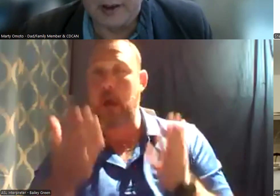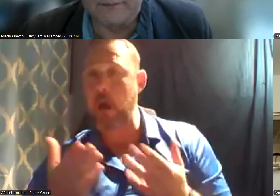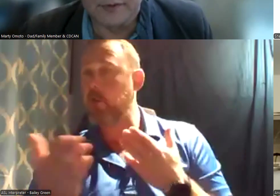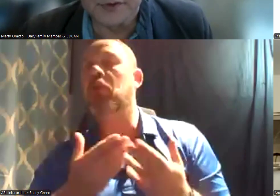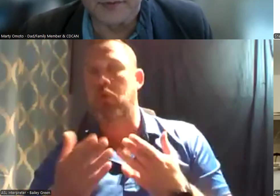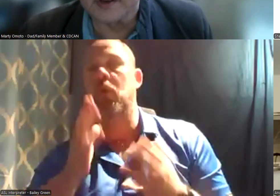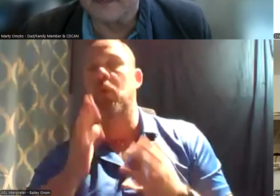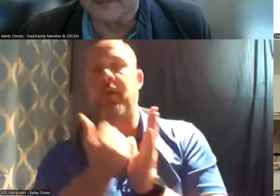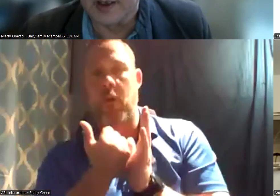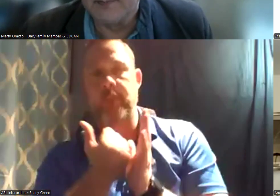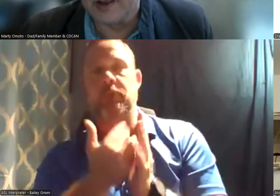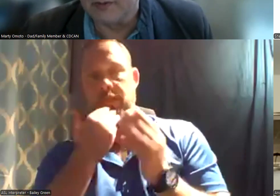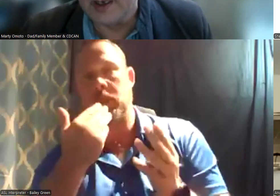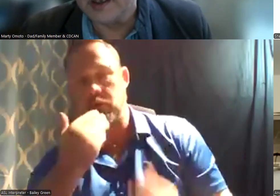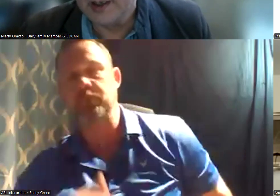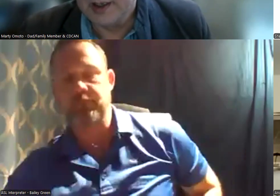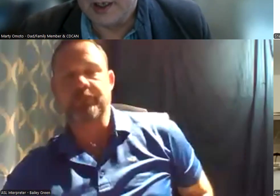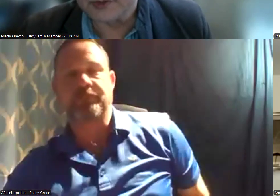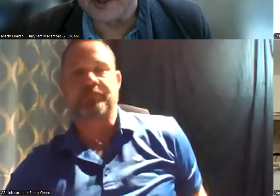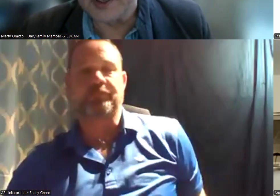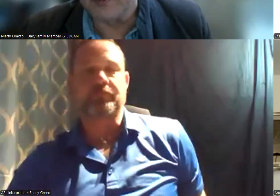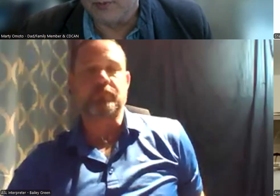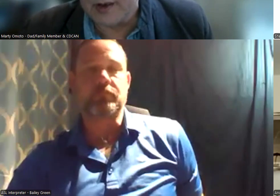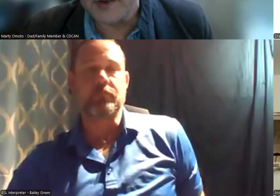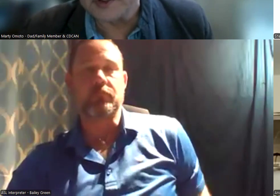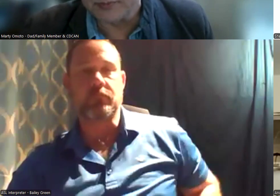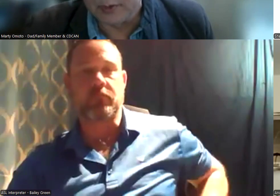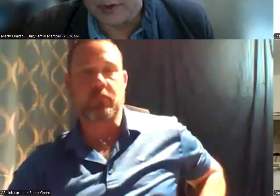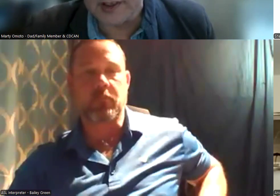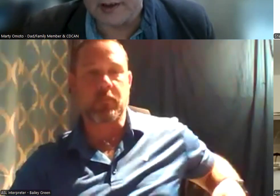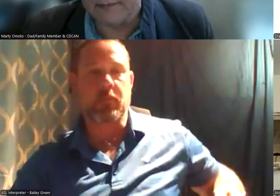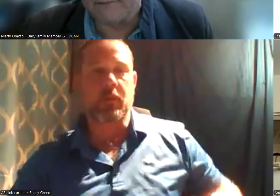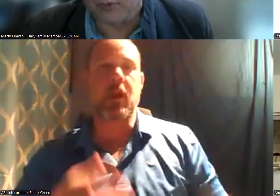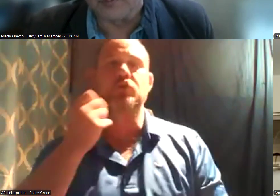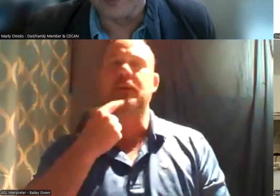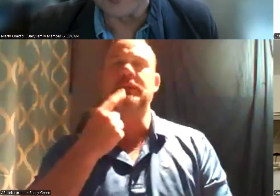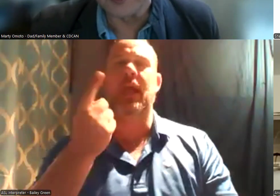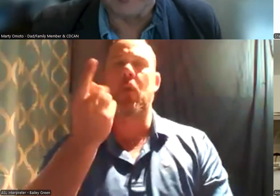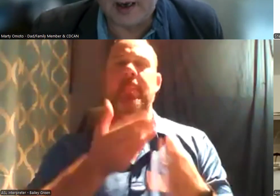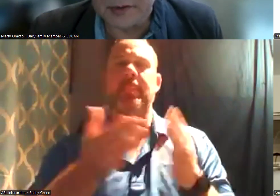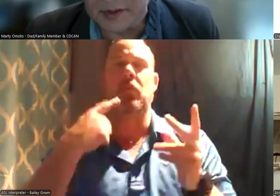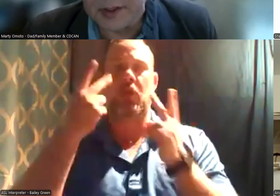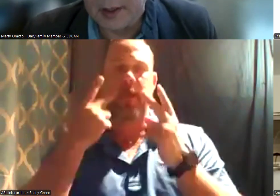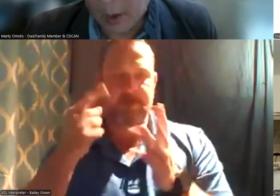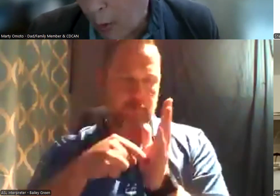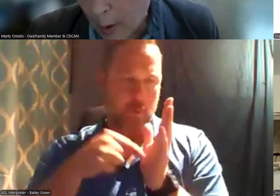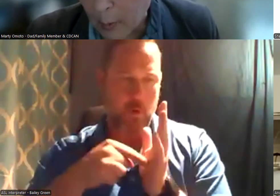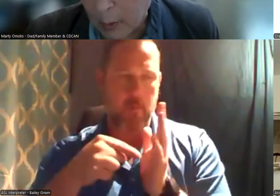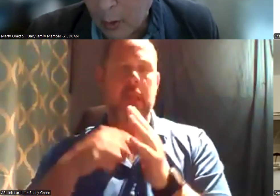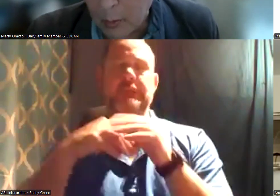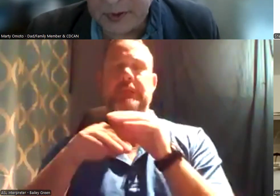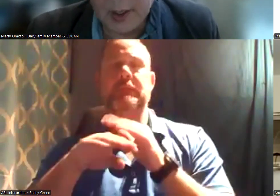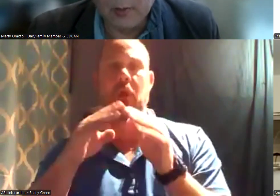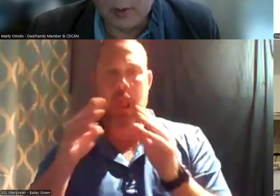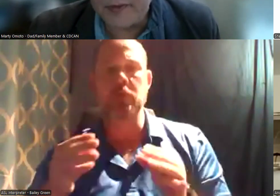going to be helpful. So thank you for that. By the way, I just want to say one of the things as we're looking at affordable and accessible houses